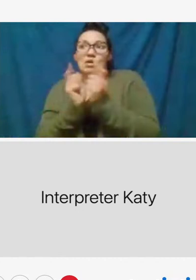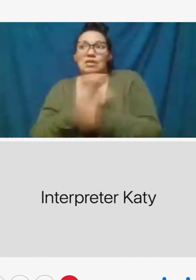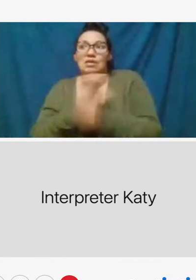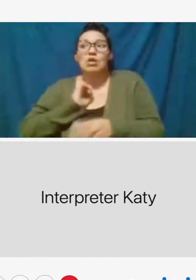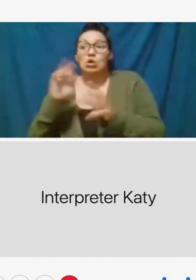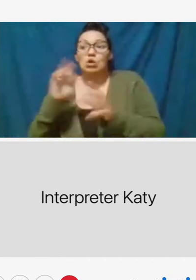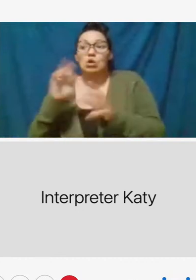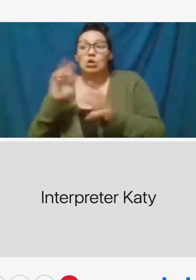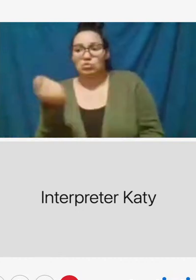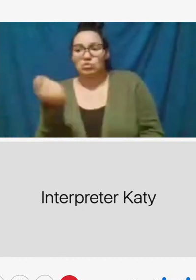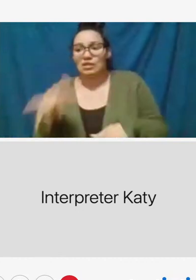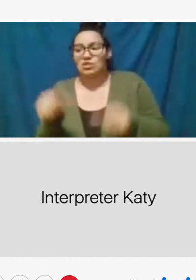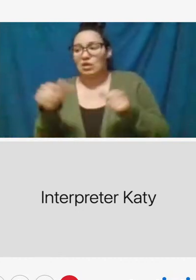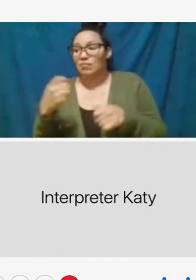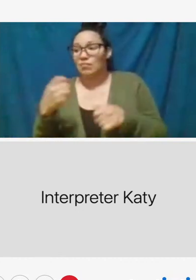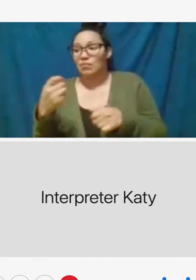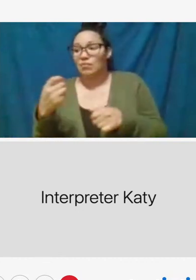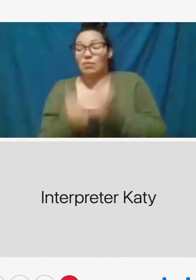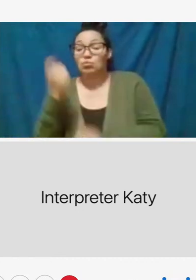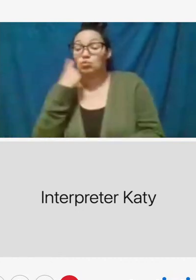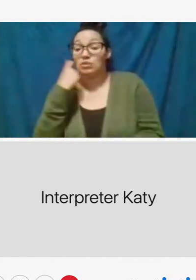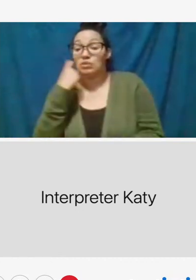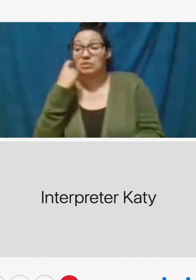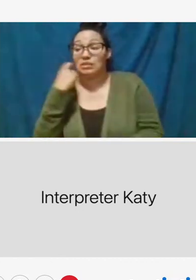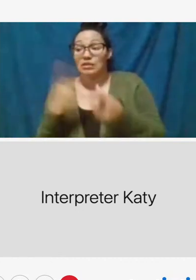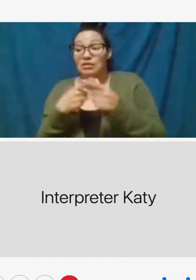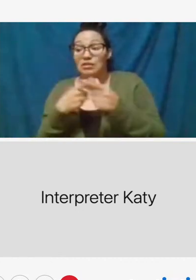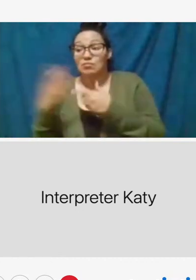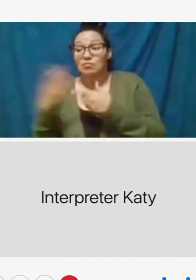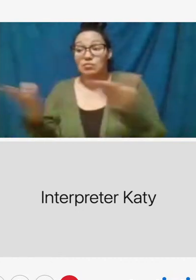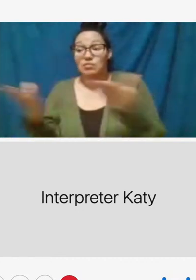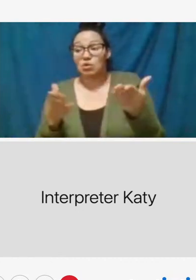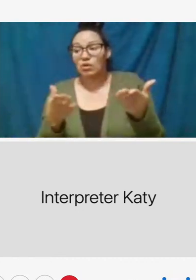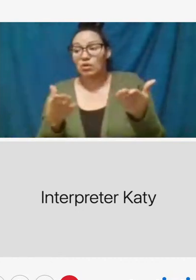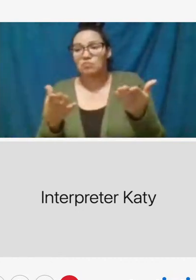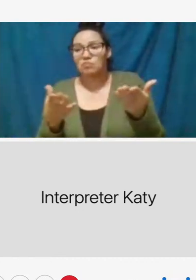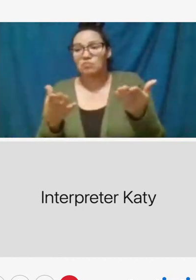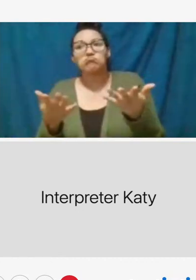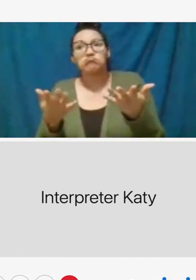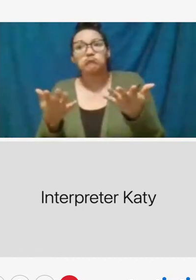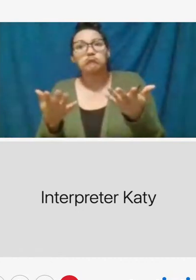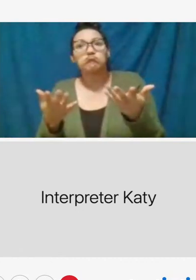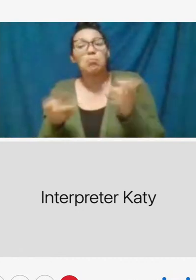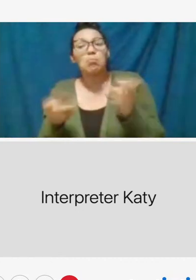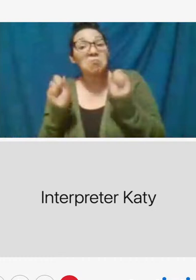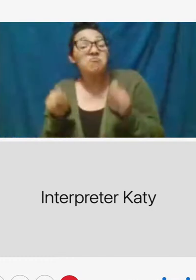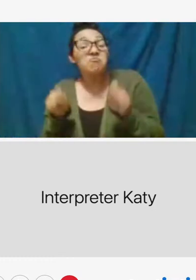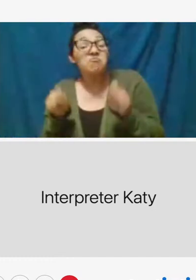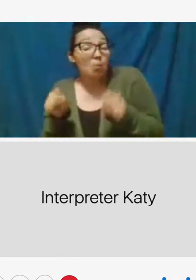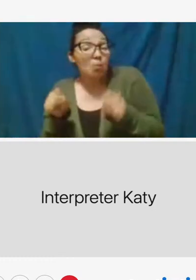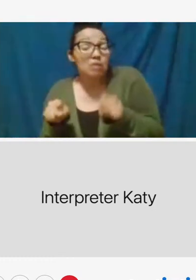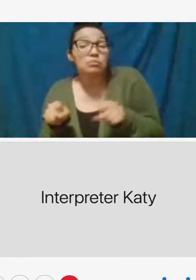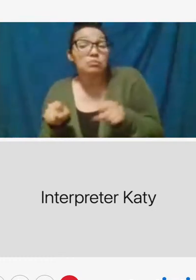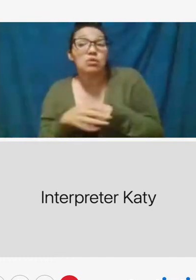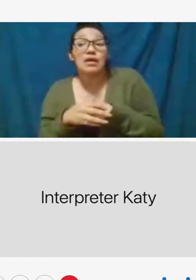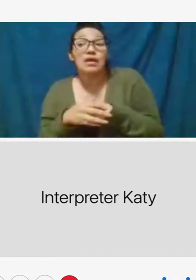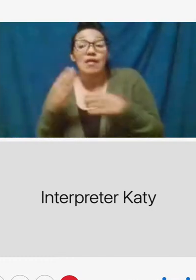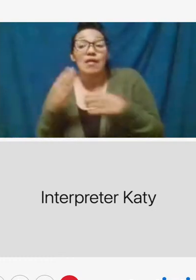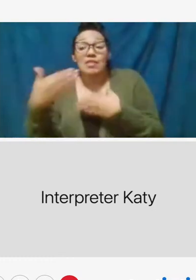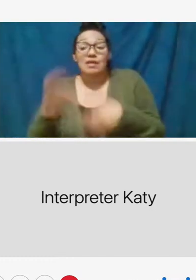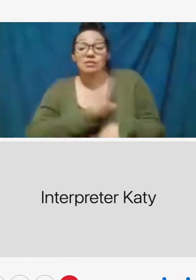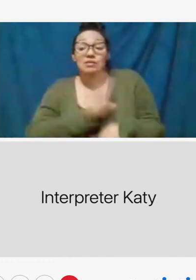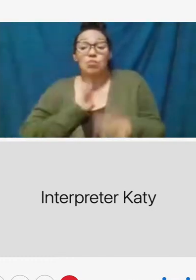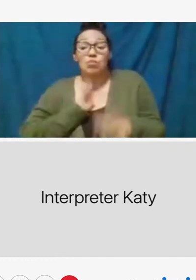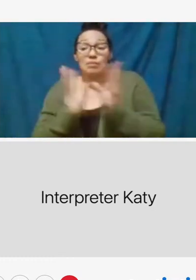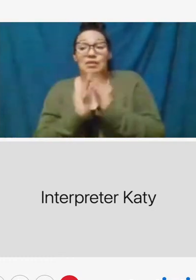which were were very feasible and uh when we come back next next board meeting you'll see there's some considerations that we have to look